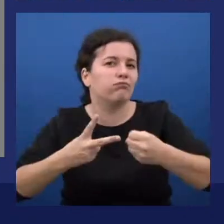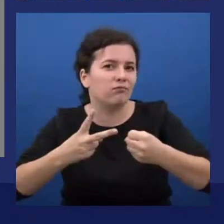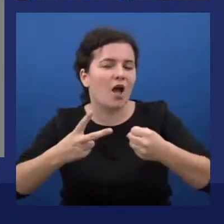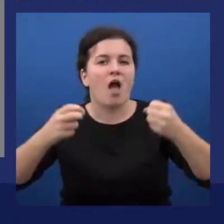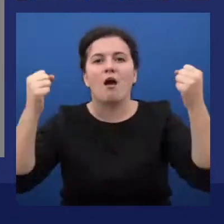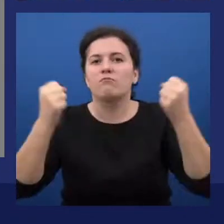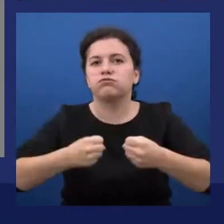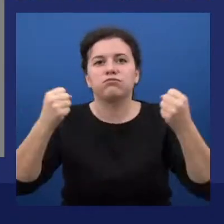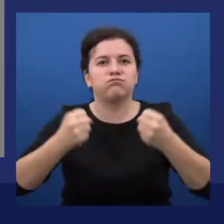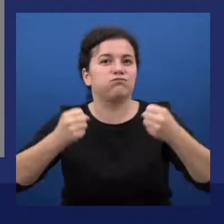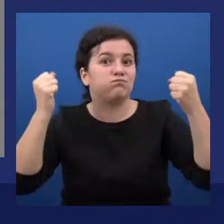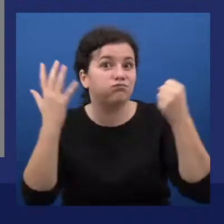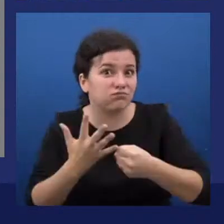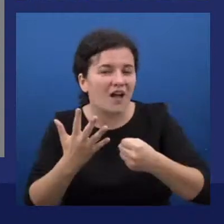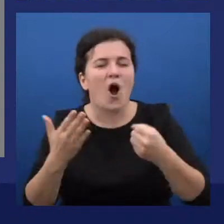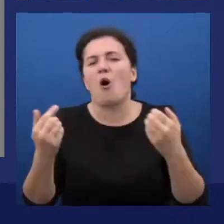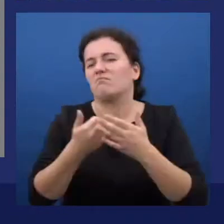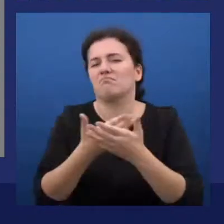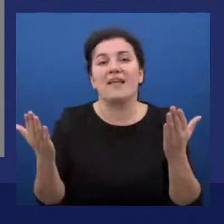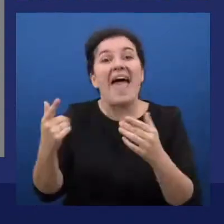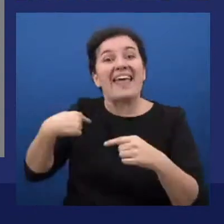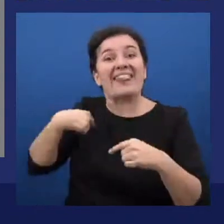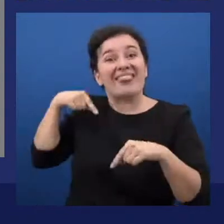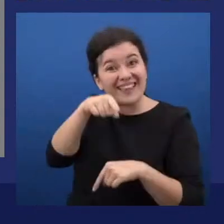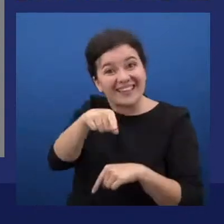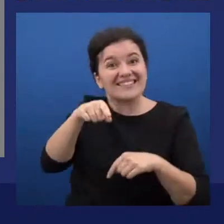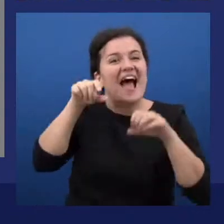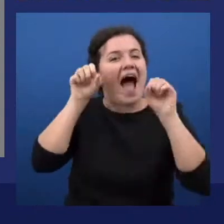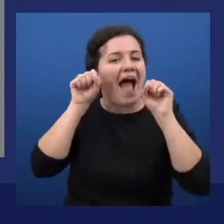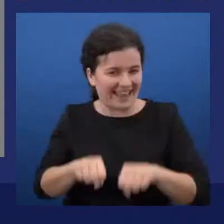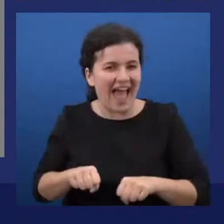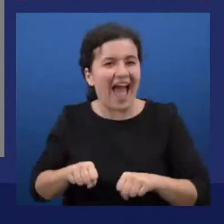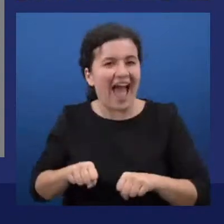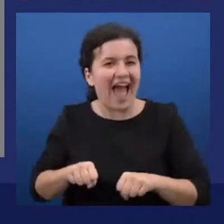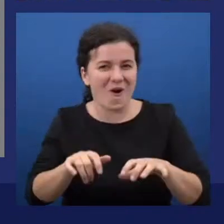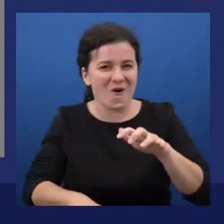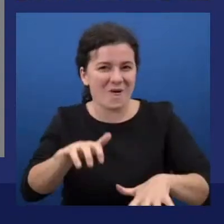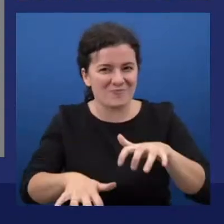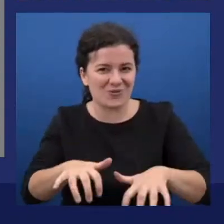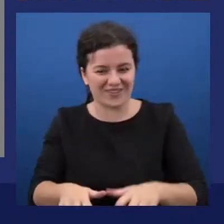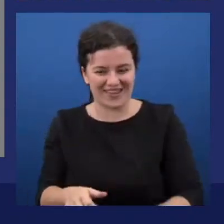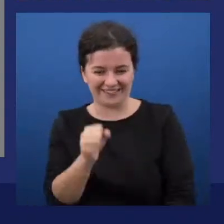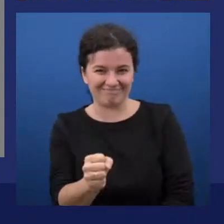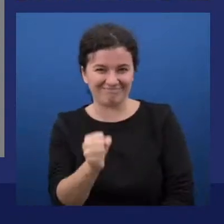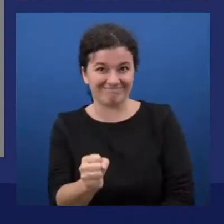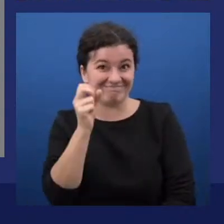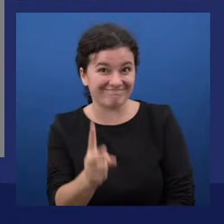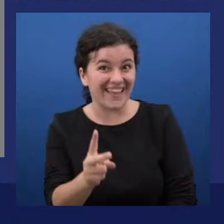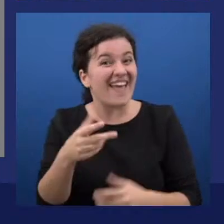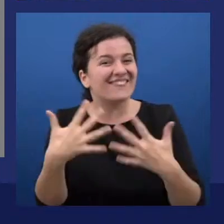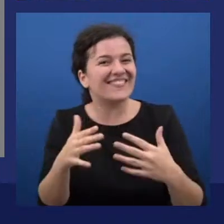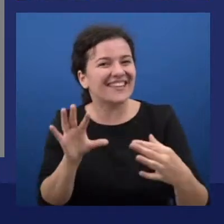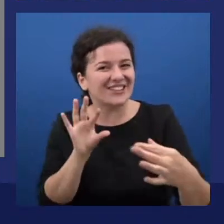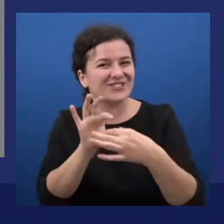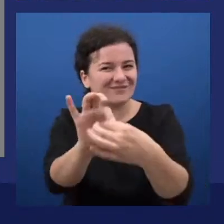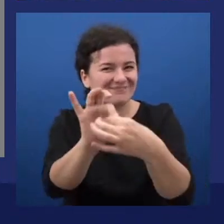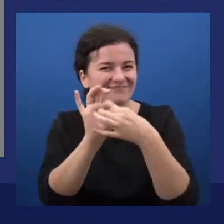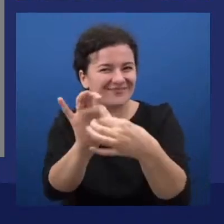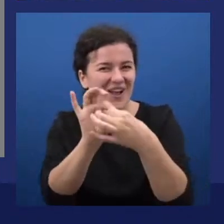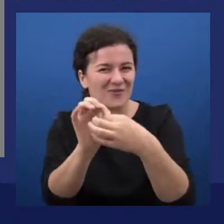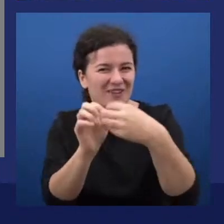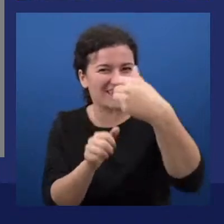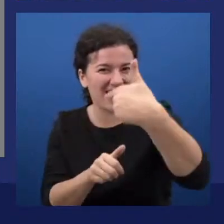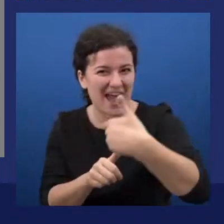against the computer. I have that demo. It's fantastic, and it's all running in the browser because you can actually export